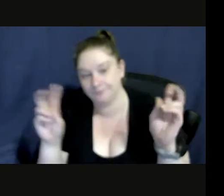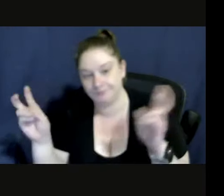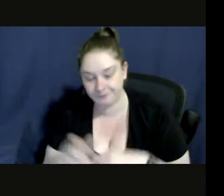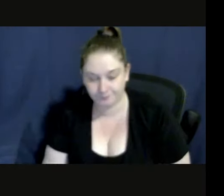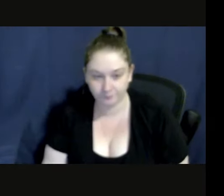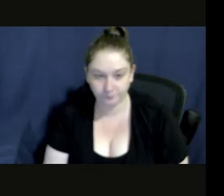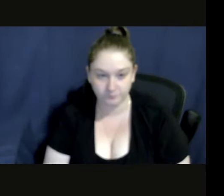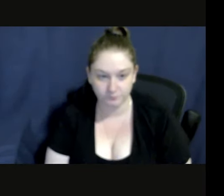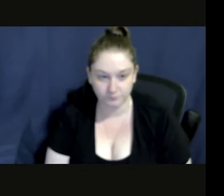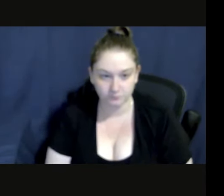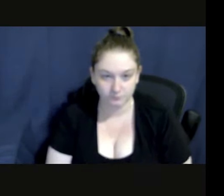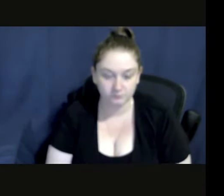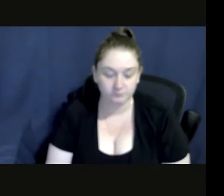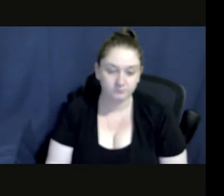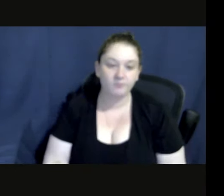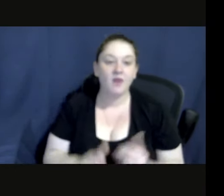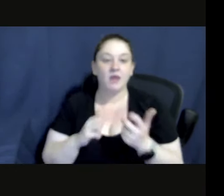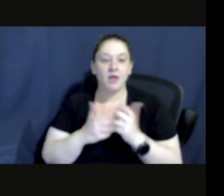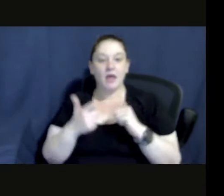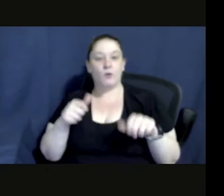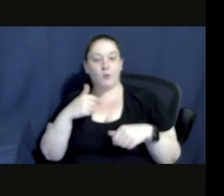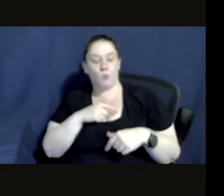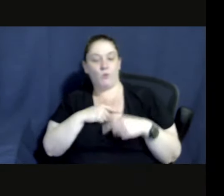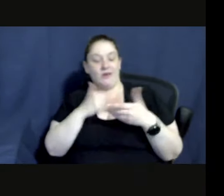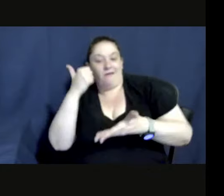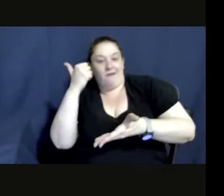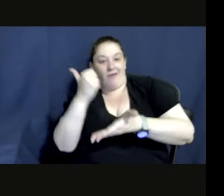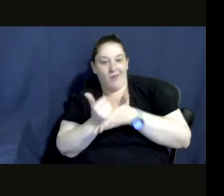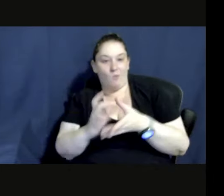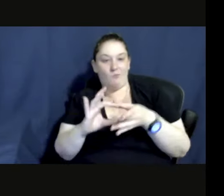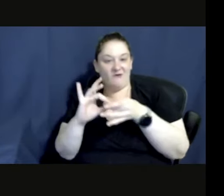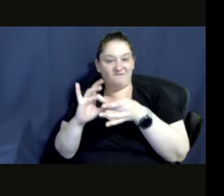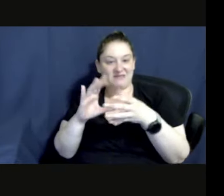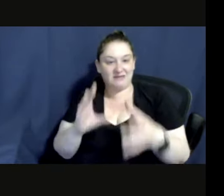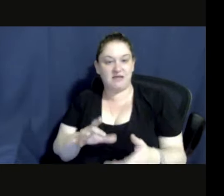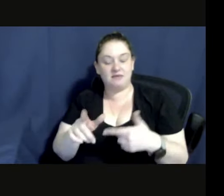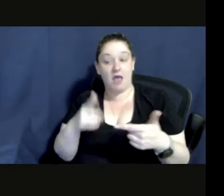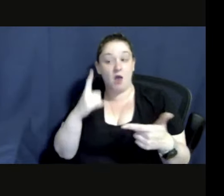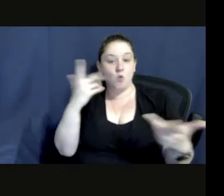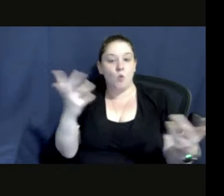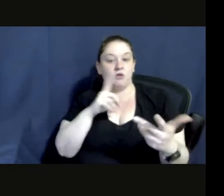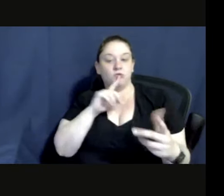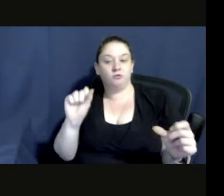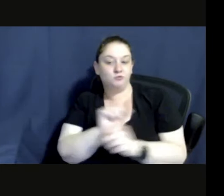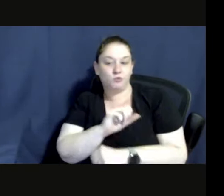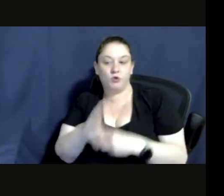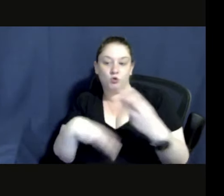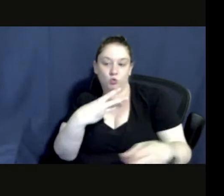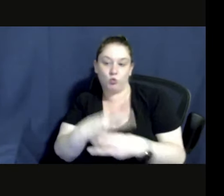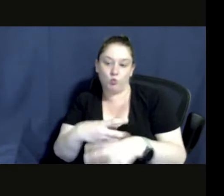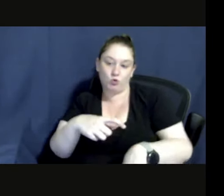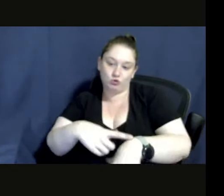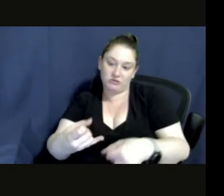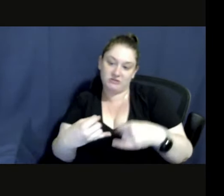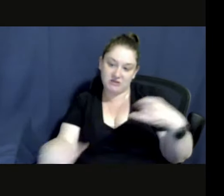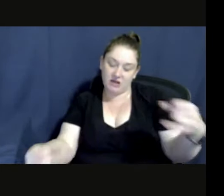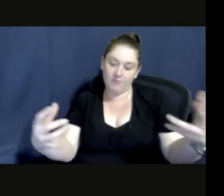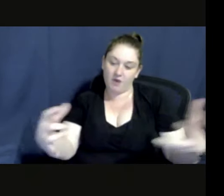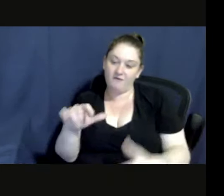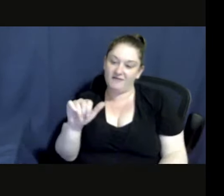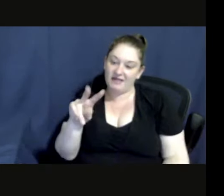and how can we help facilitate with that? Like what's the real world timeline of what is it called, a levy?